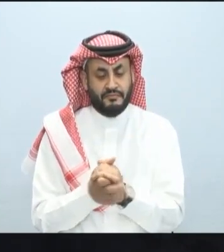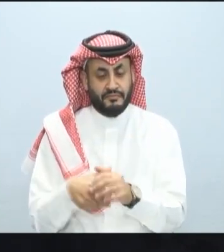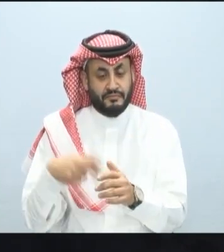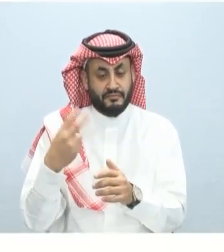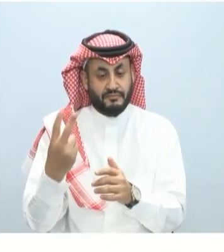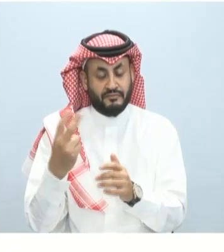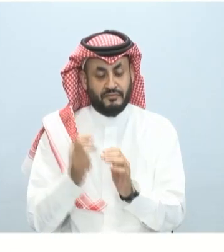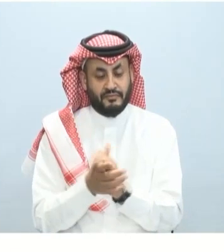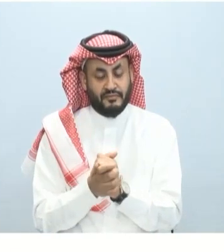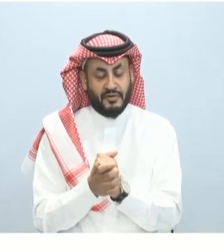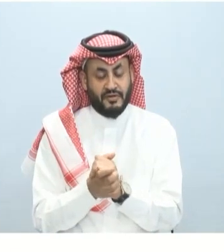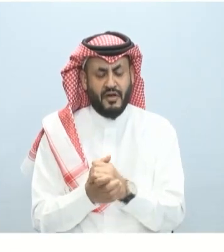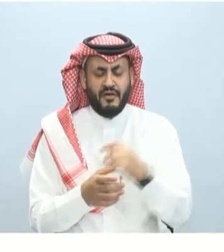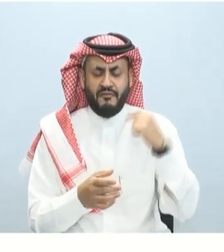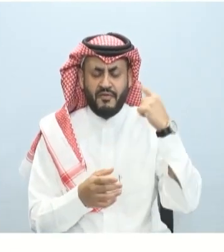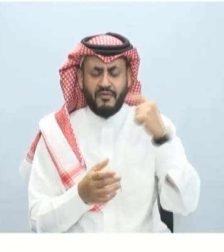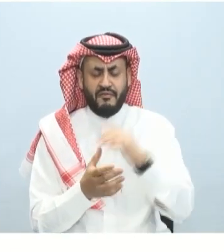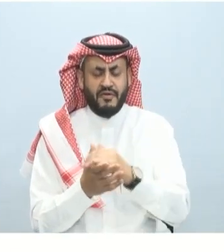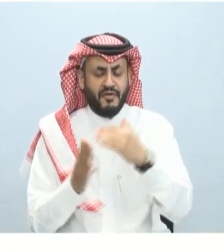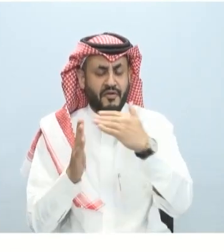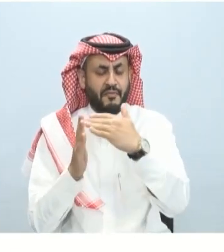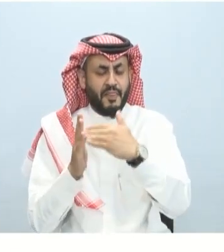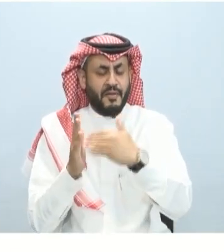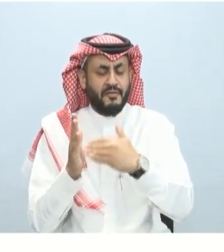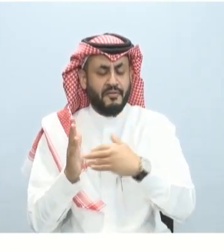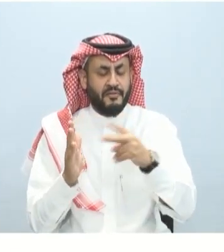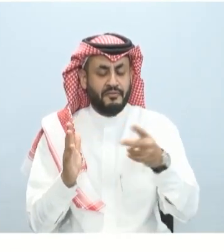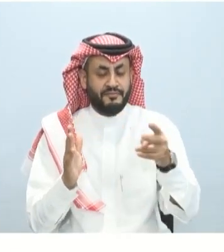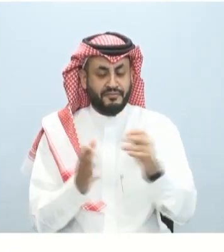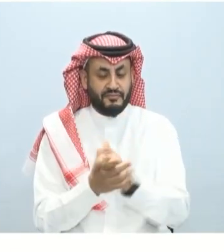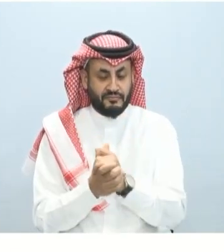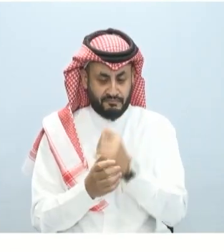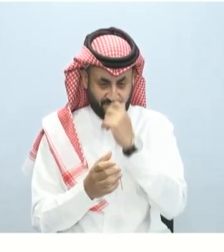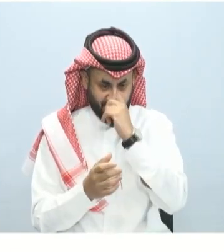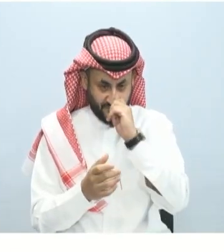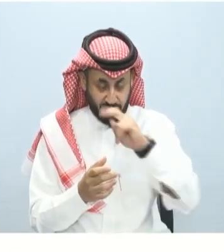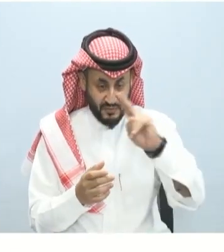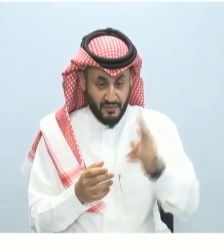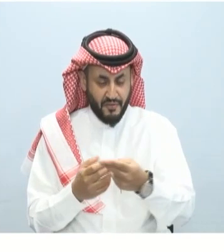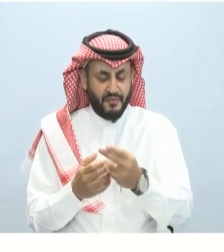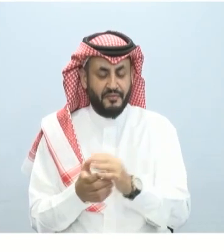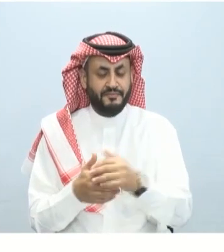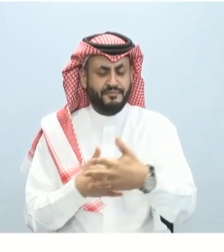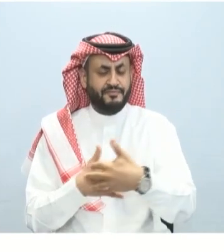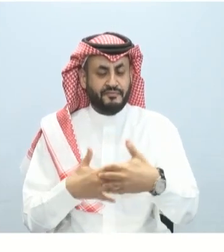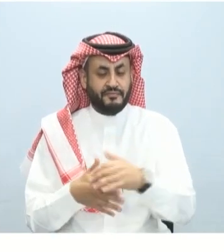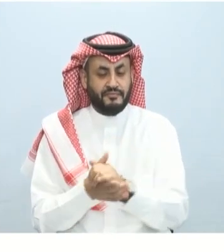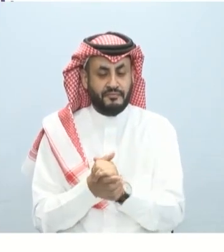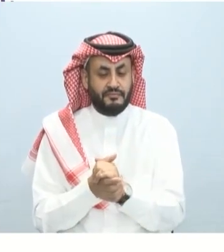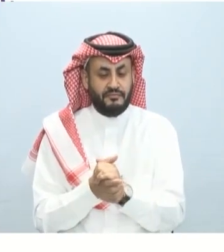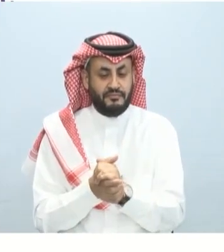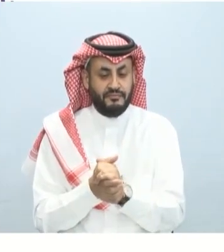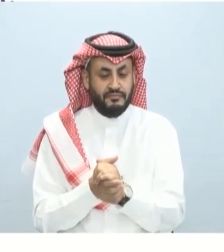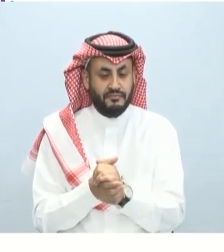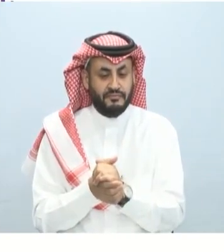we are going to think about the different parts of the formula. Use a diagram to make notes. So to make it easier for you, you can